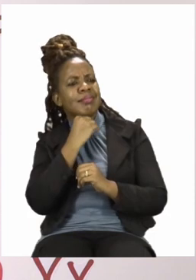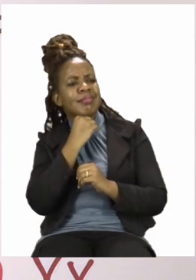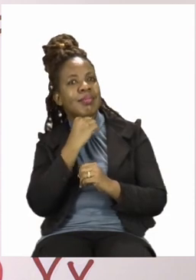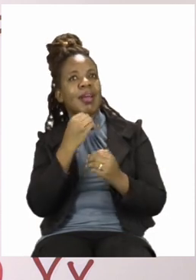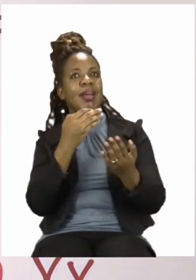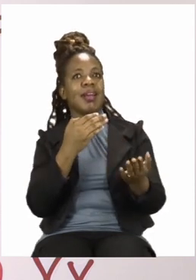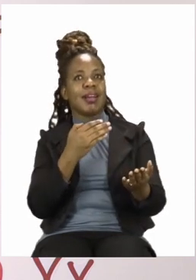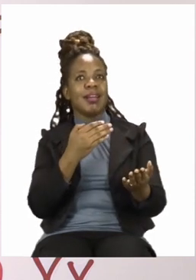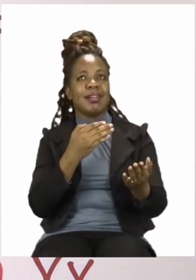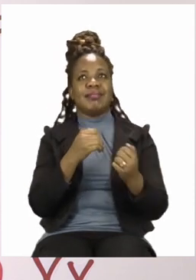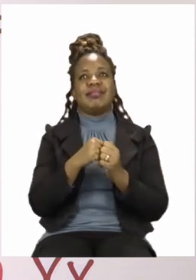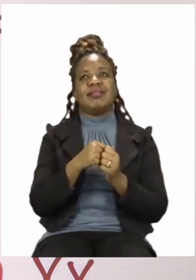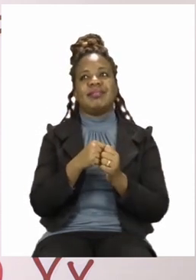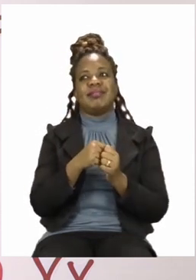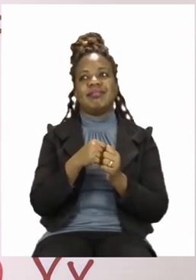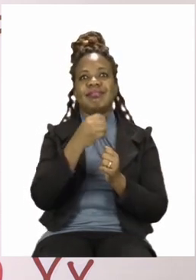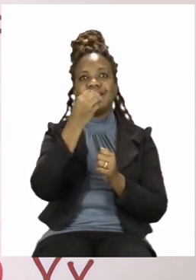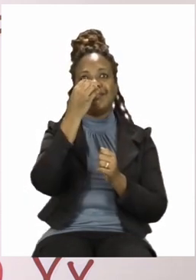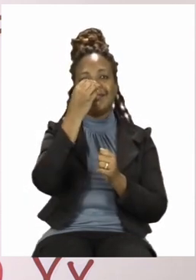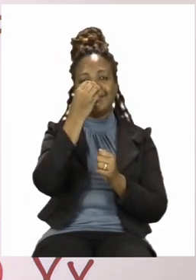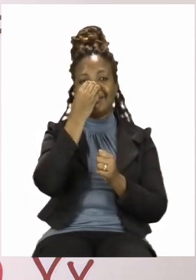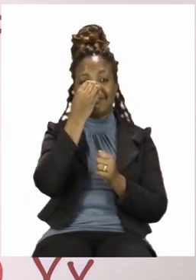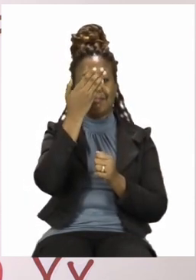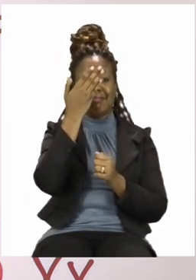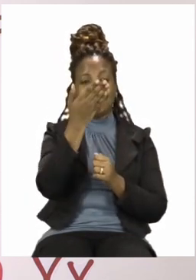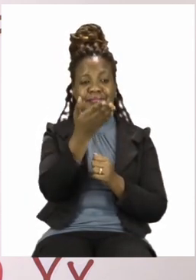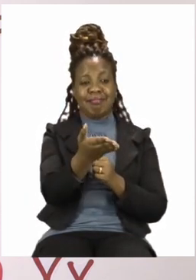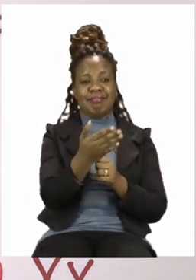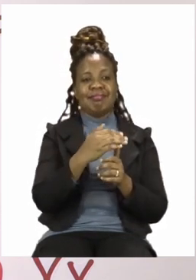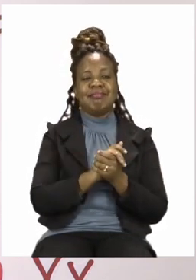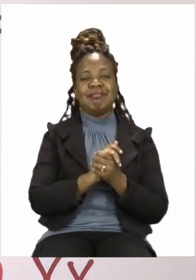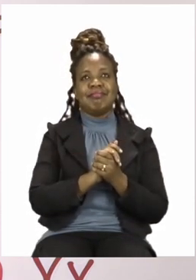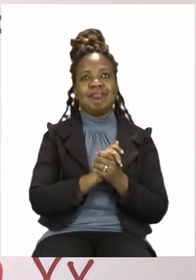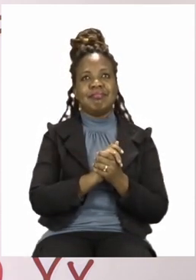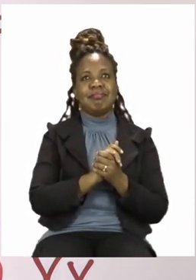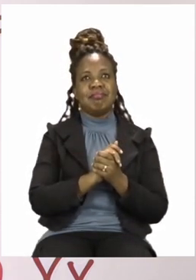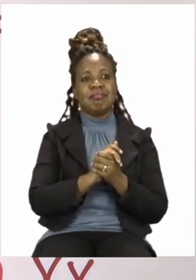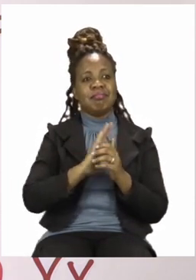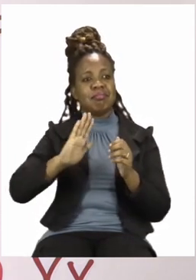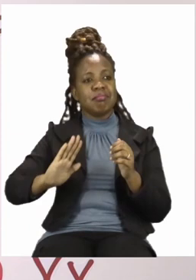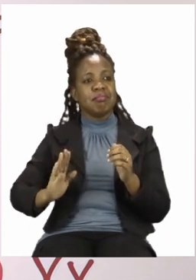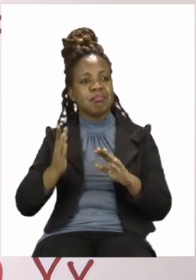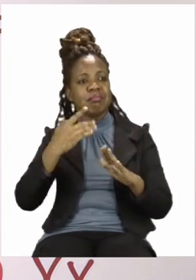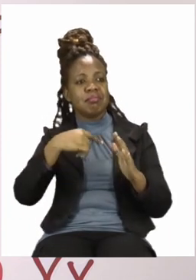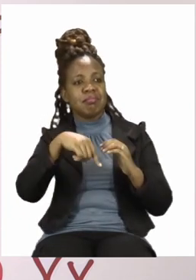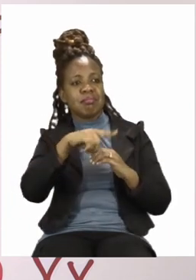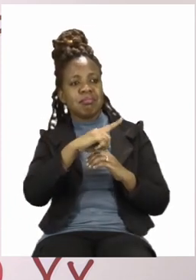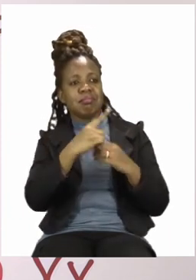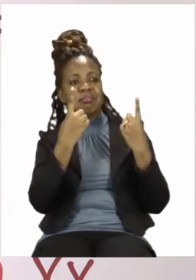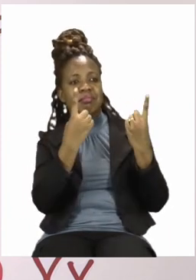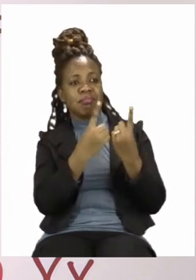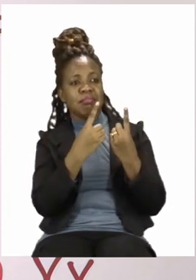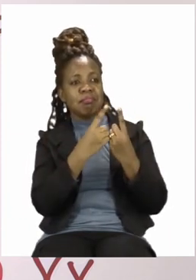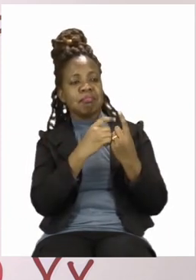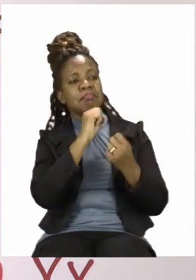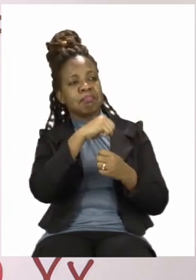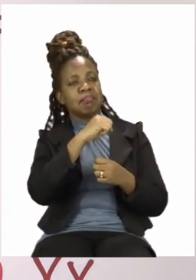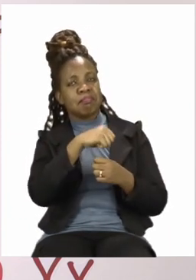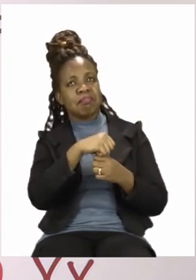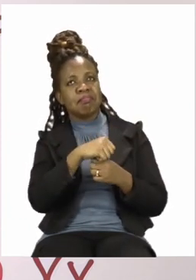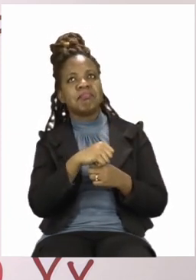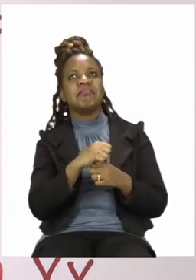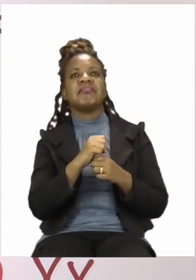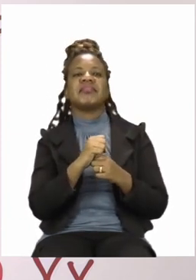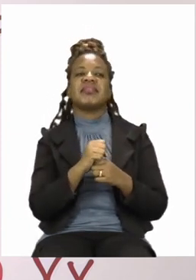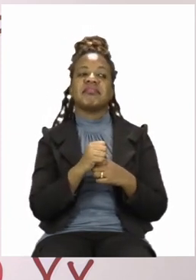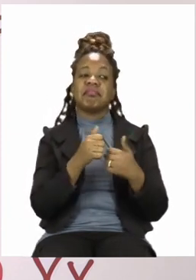Oh! There you are, Sashi. Would you like to go outside and play? Wonderful. So,